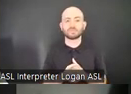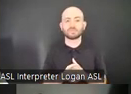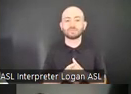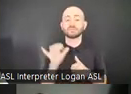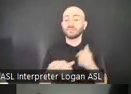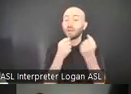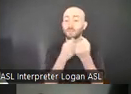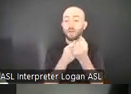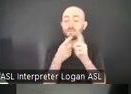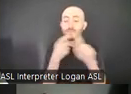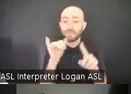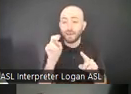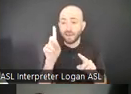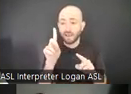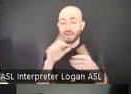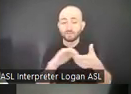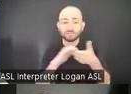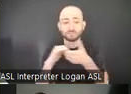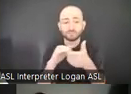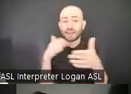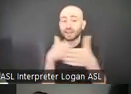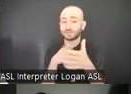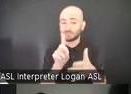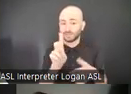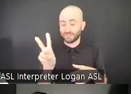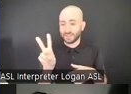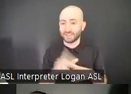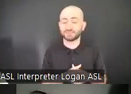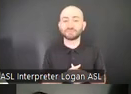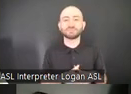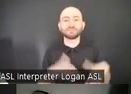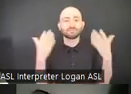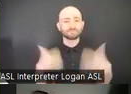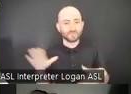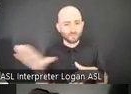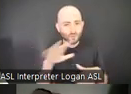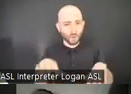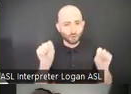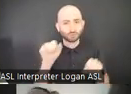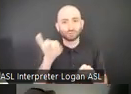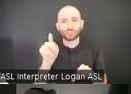Indiana Coalition Against Domestic Violence. I am your host, Jennifer Milharsic.